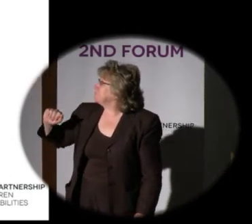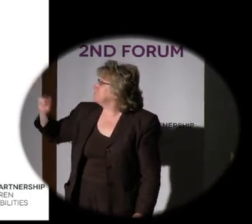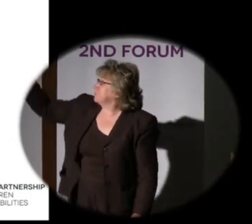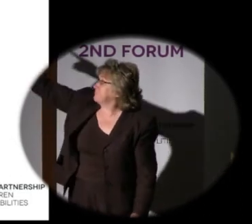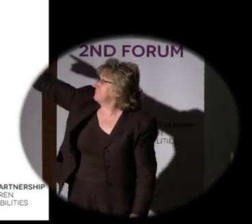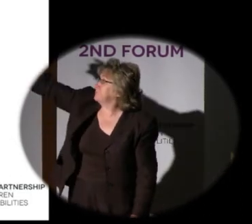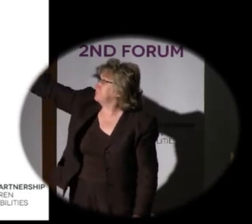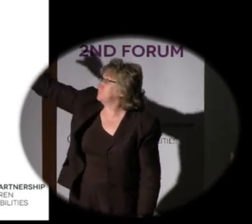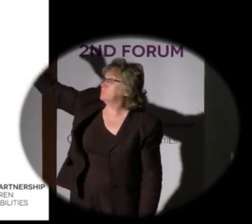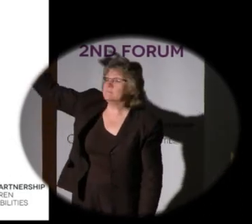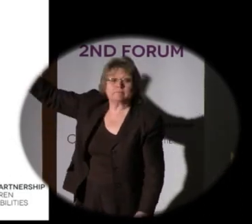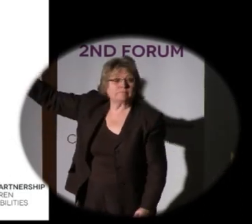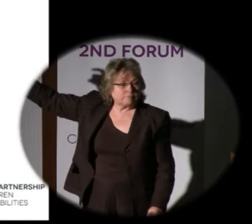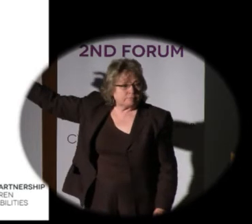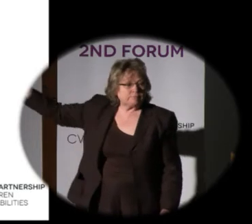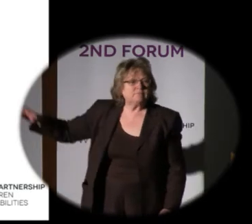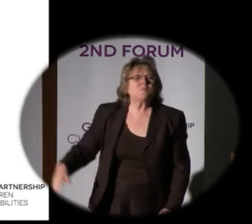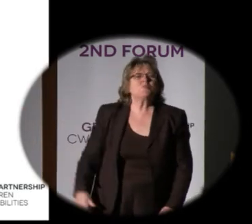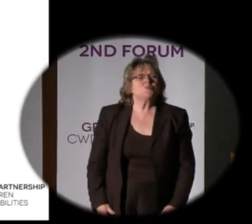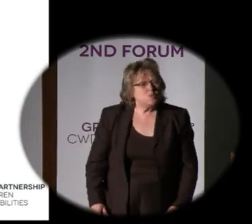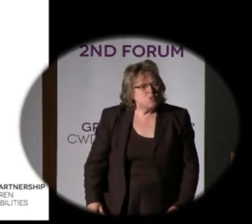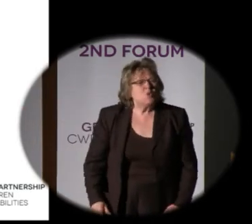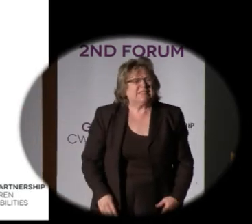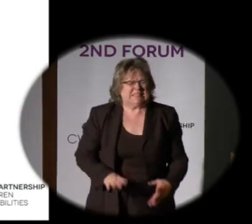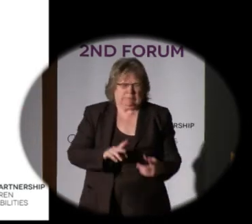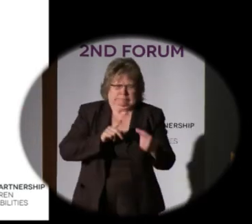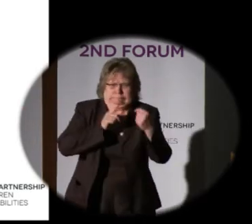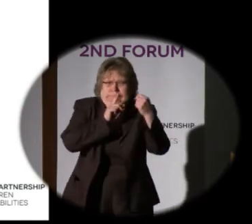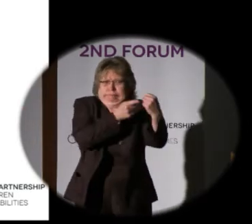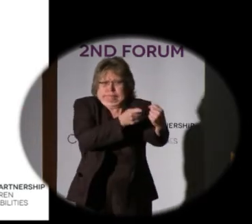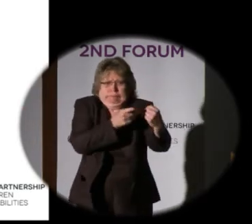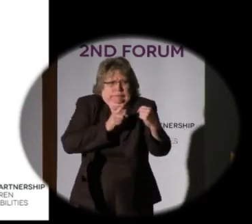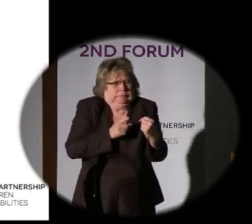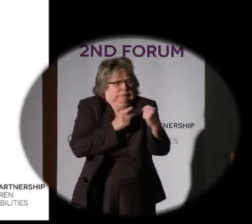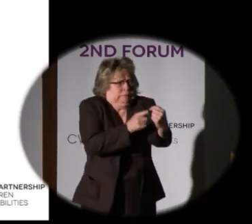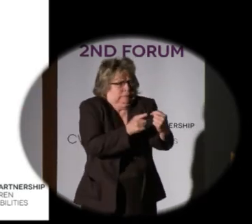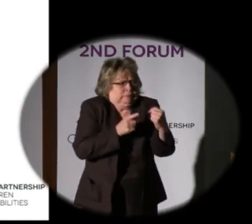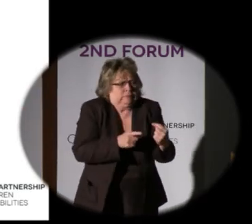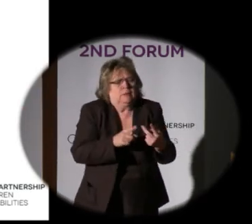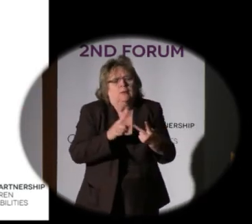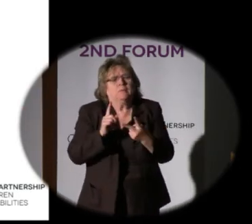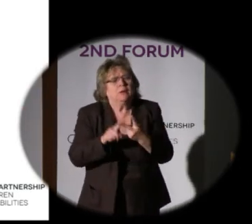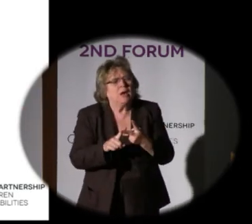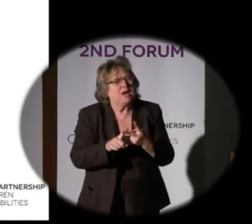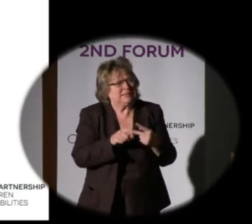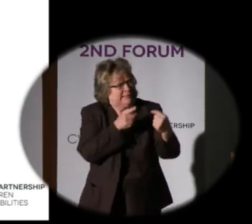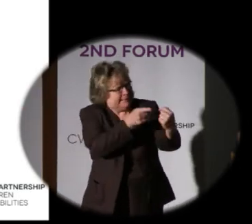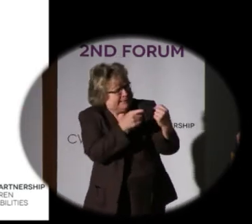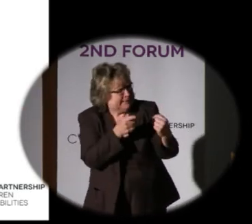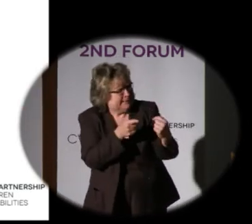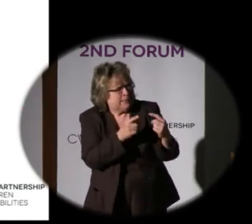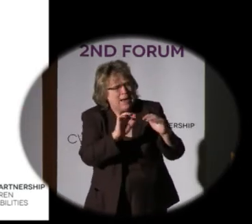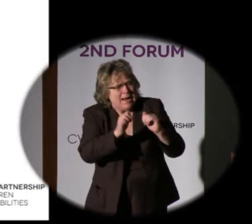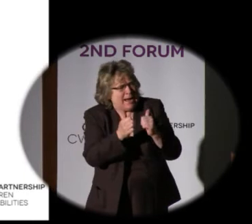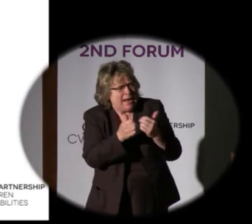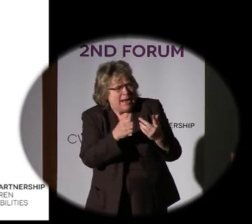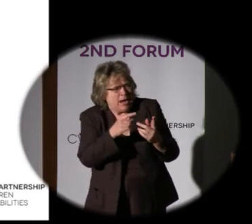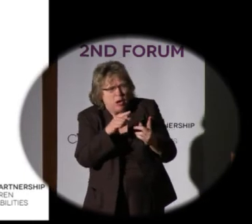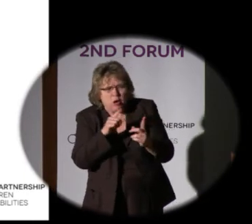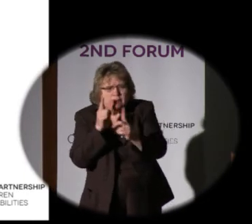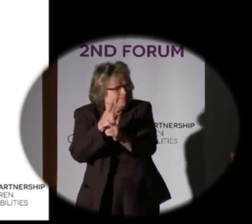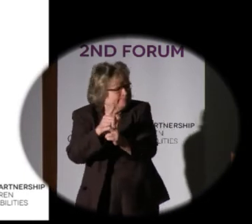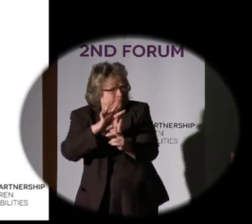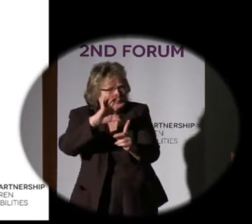So I've mentioned a few of the challenges. Really, the challenges are really the time, commitment, and ownership. This is about